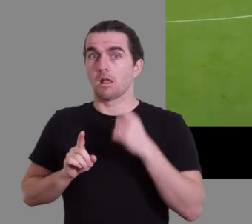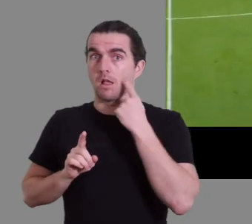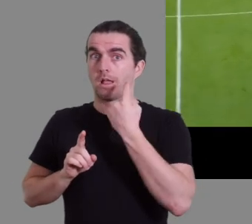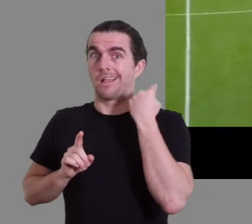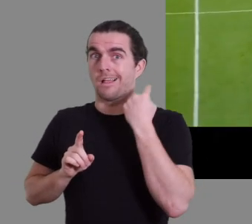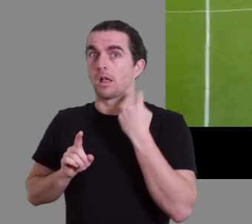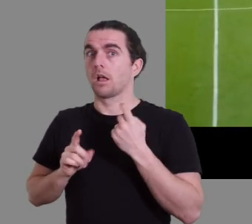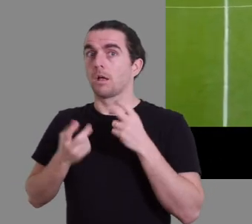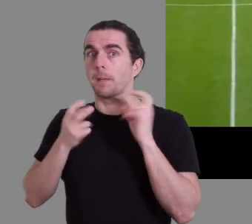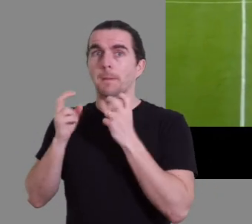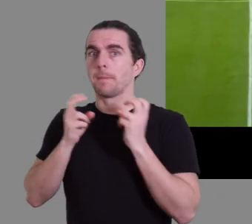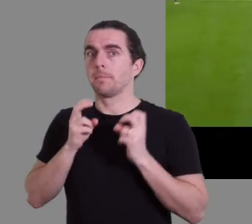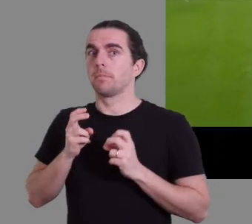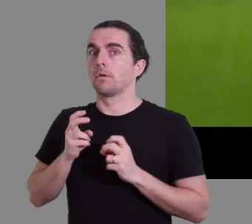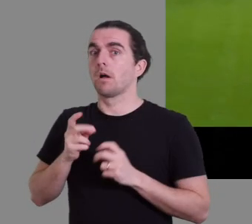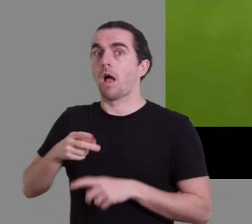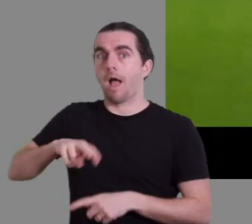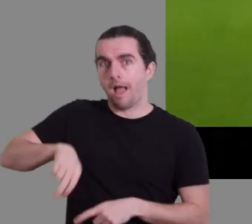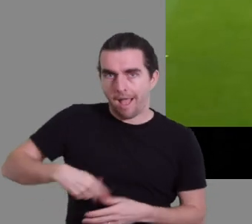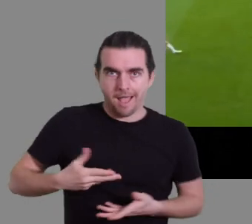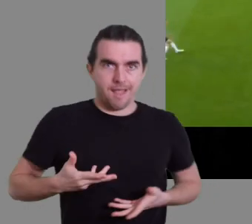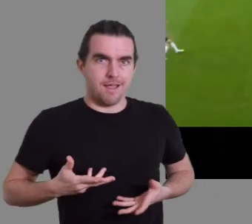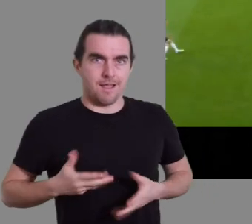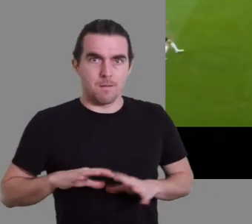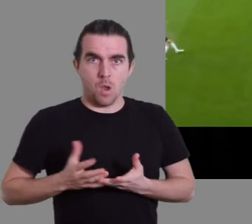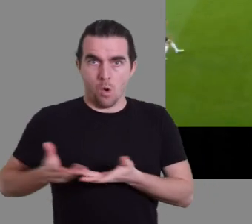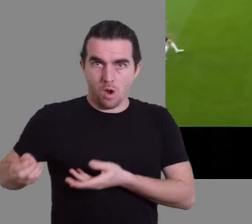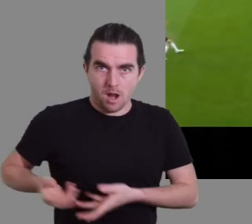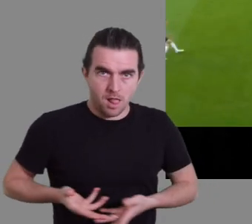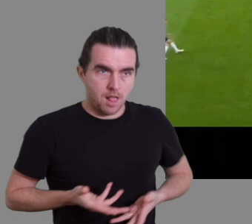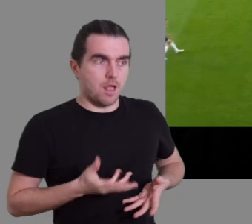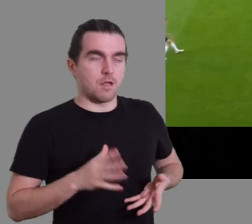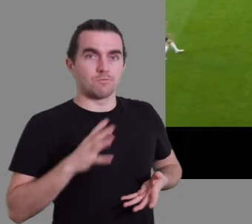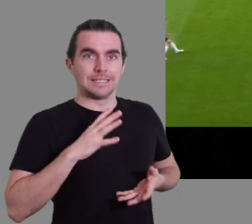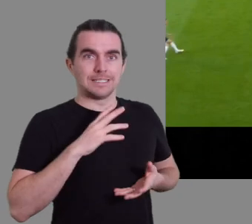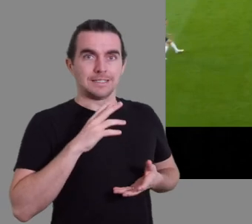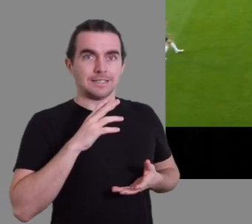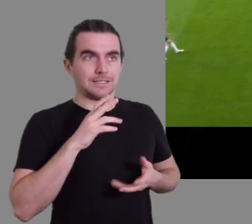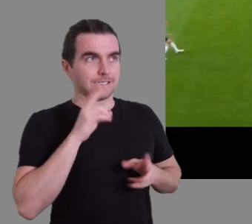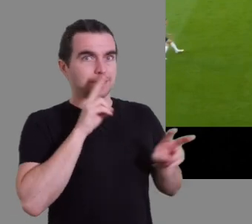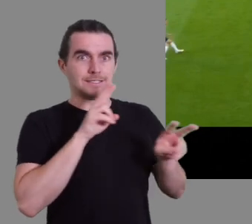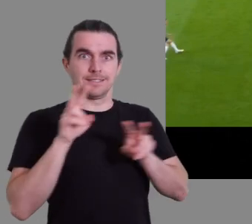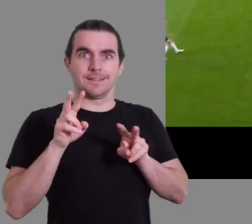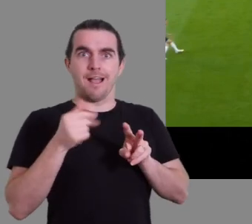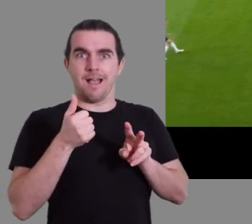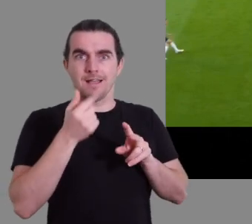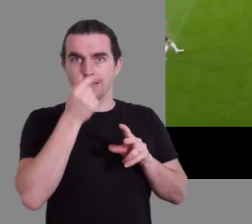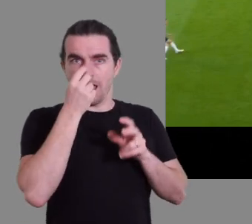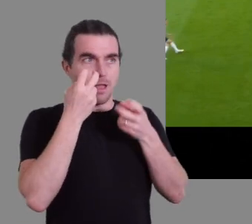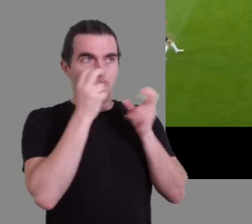on, able to check both ways, see forward and back. So he's able to